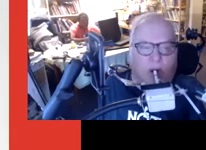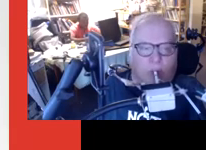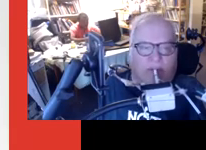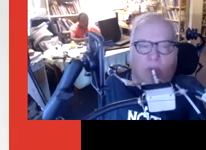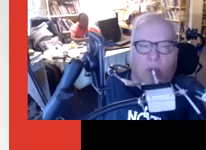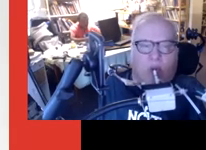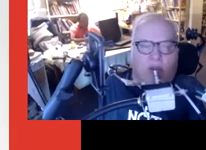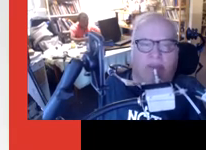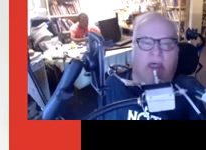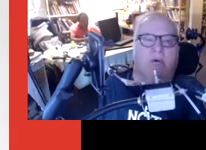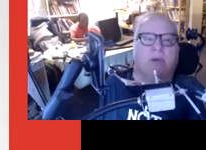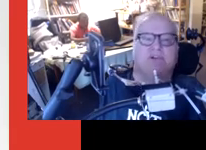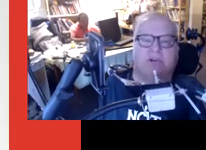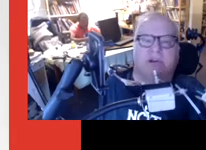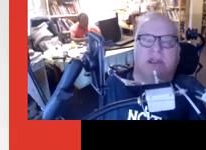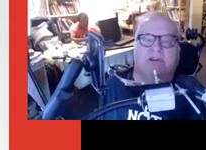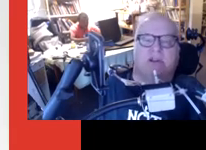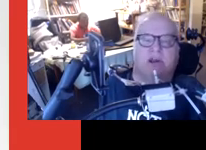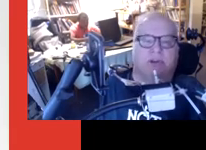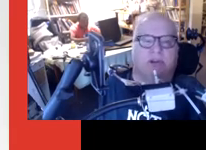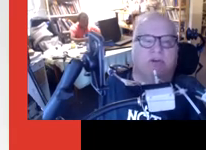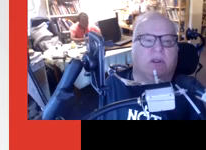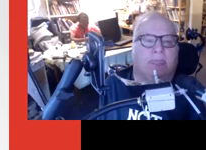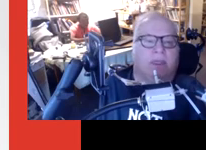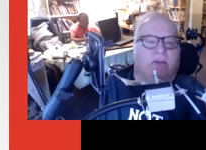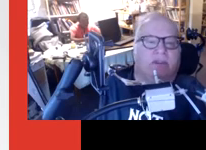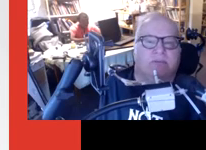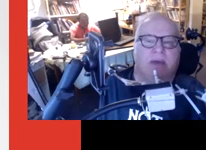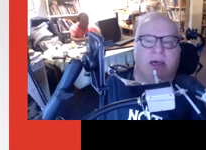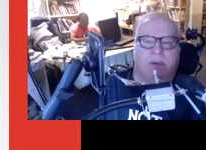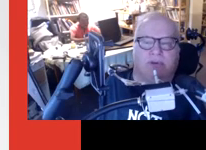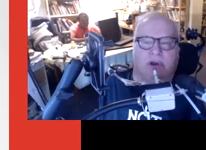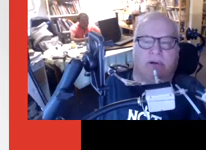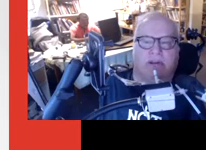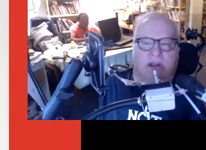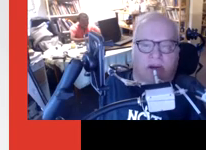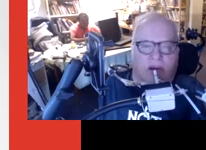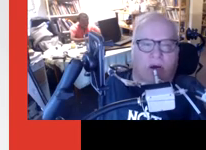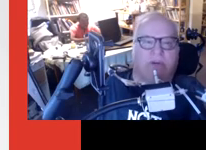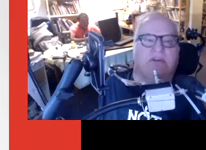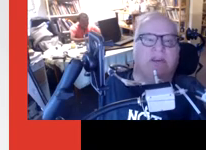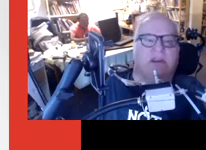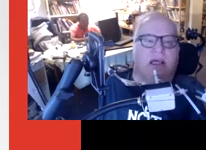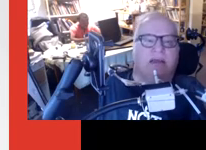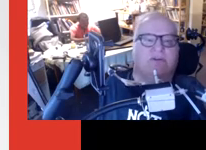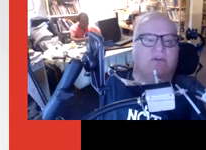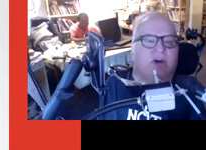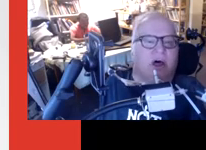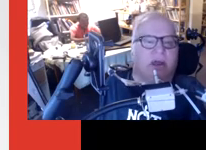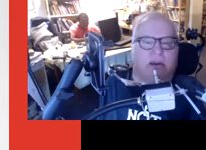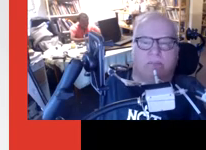factor. Now the next slide, please. This map, I'm sorry, it's not, it's the